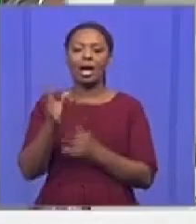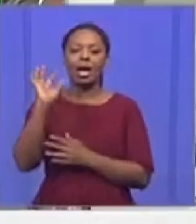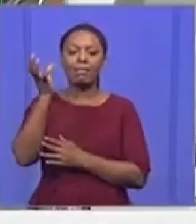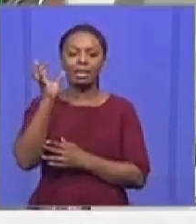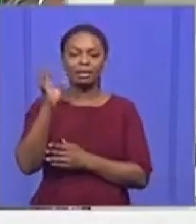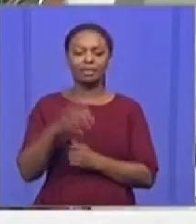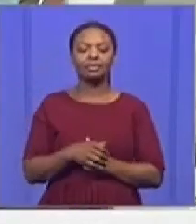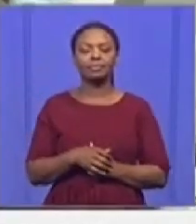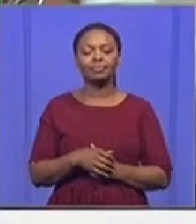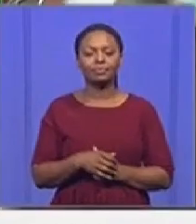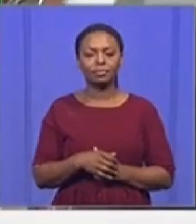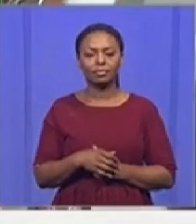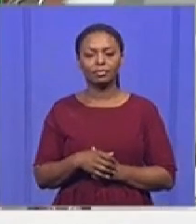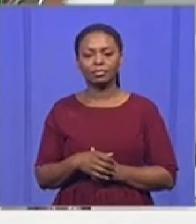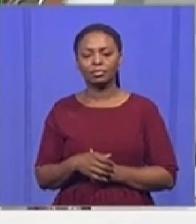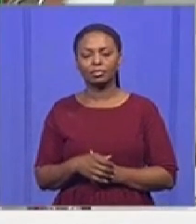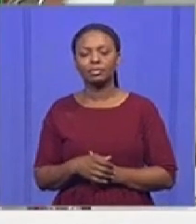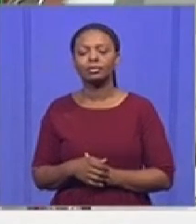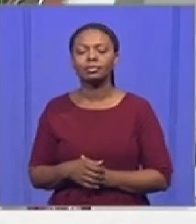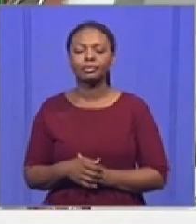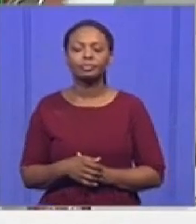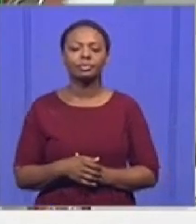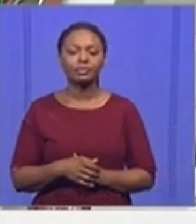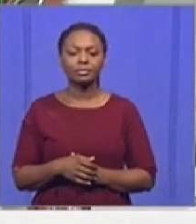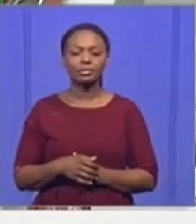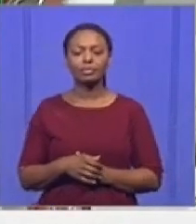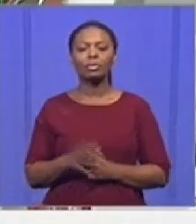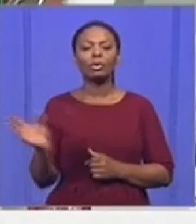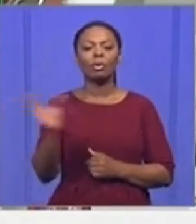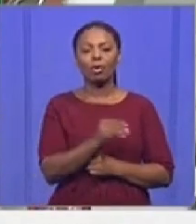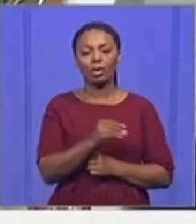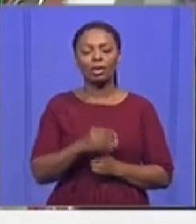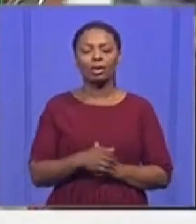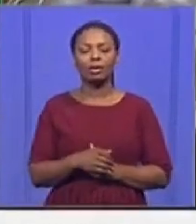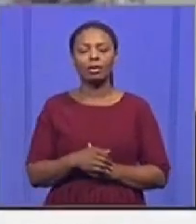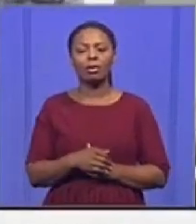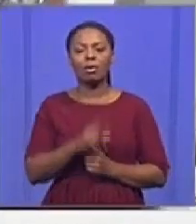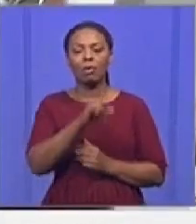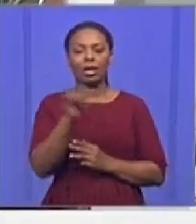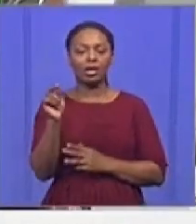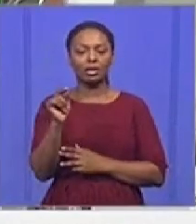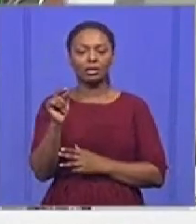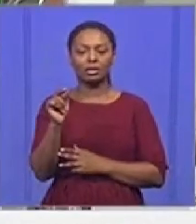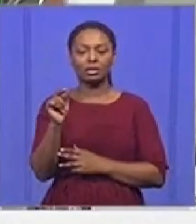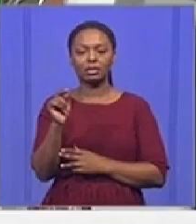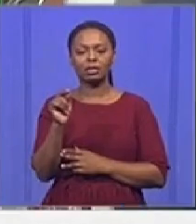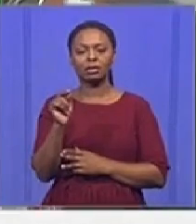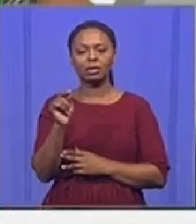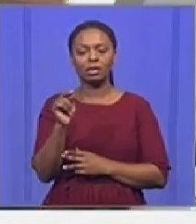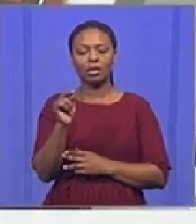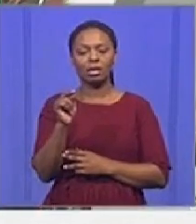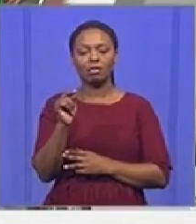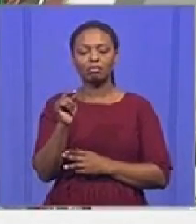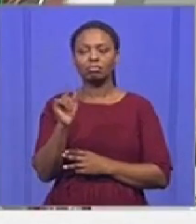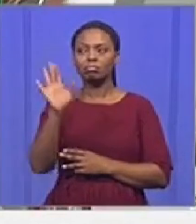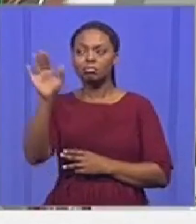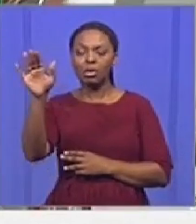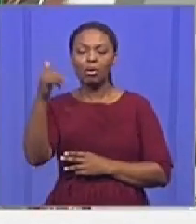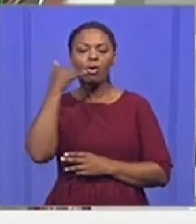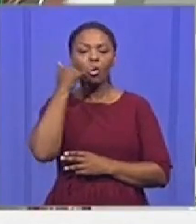point. From every 100 calls calling for ambulance